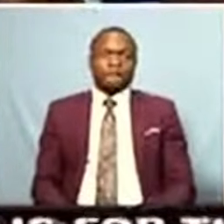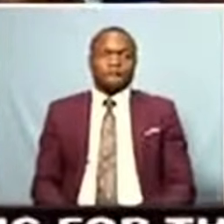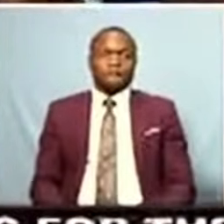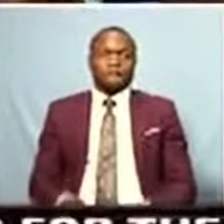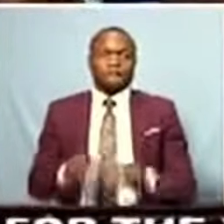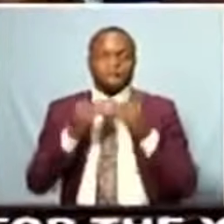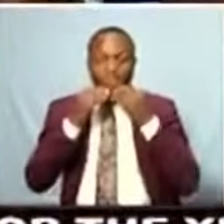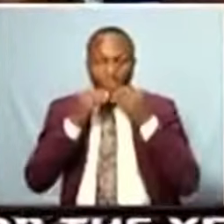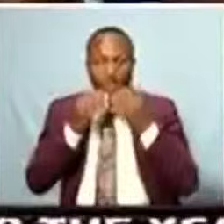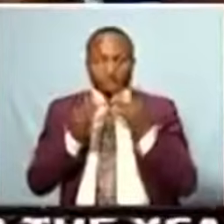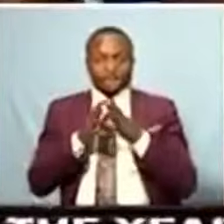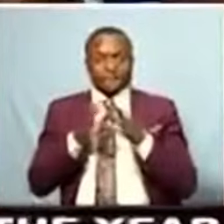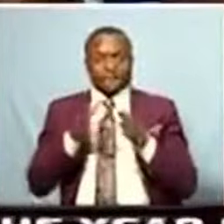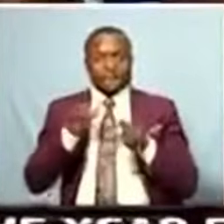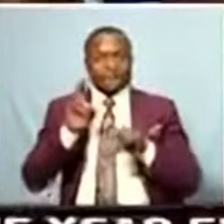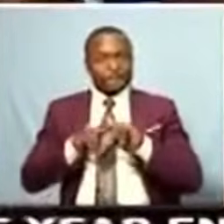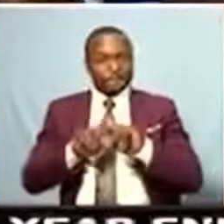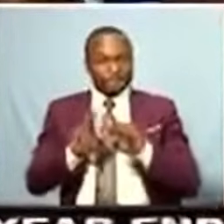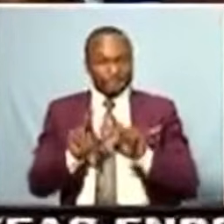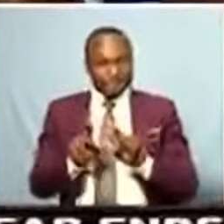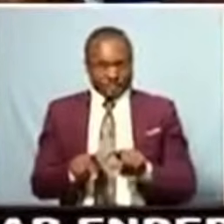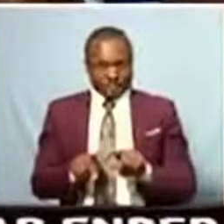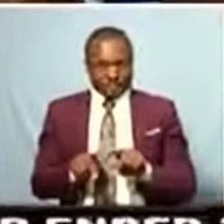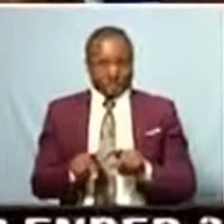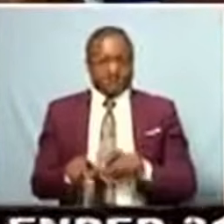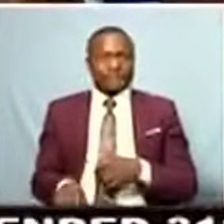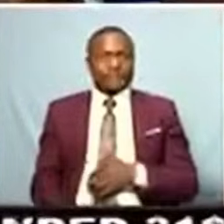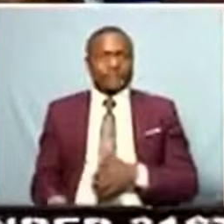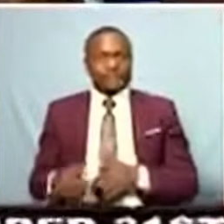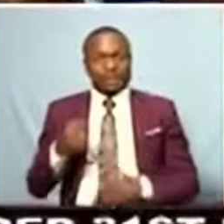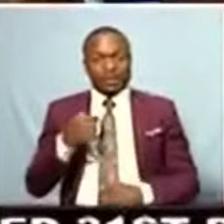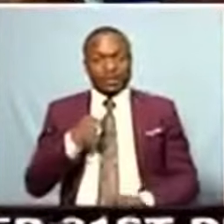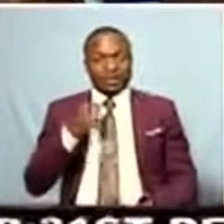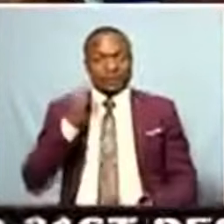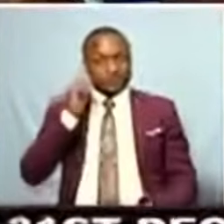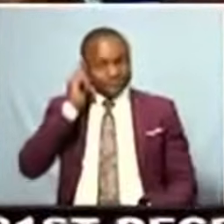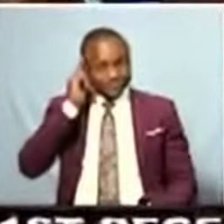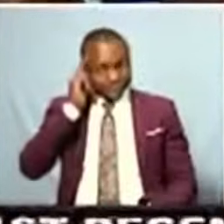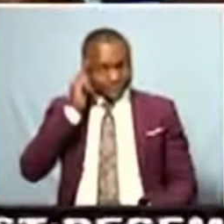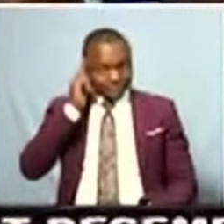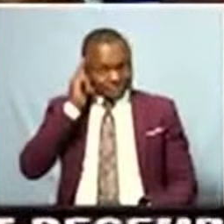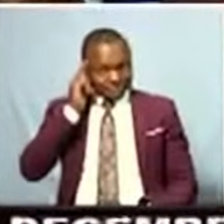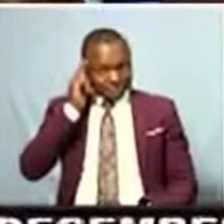Thank you very much, Honorable Chair. I think